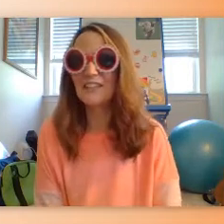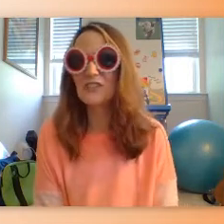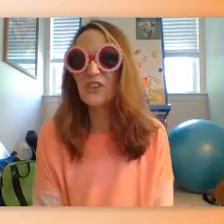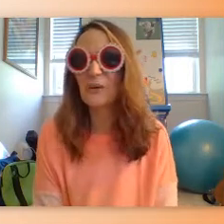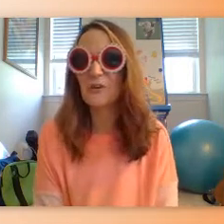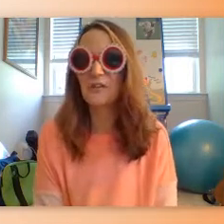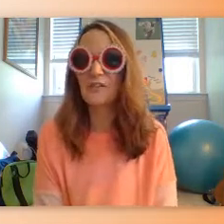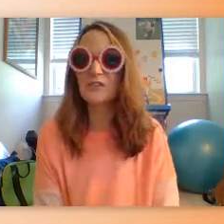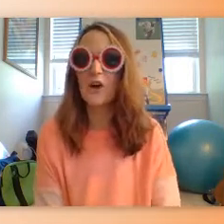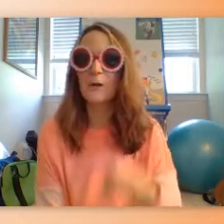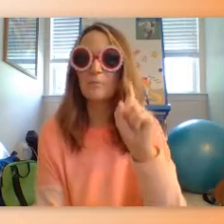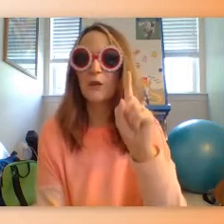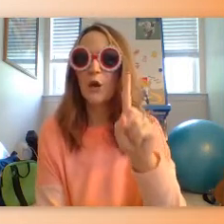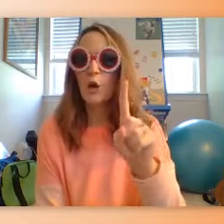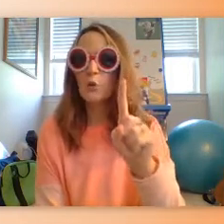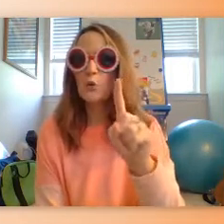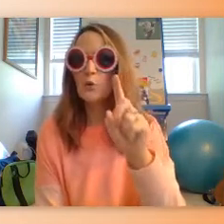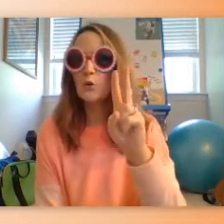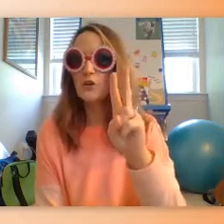Very good. Let's try it with our favorite song.